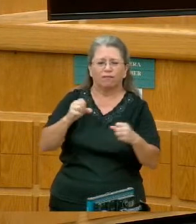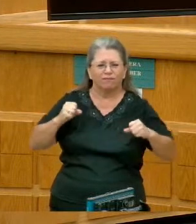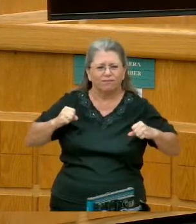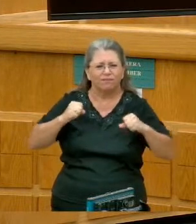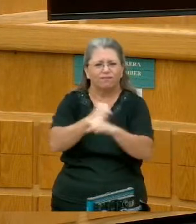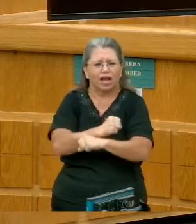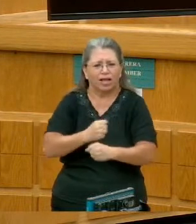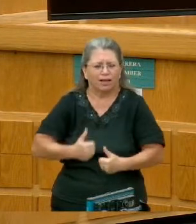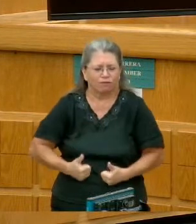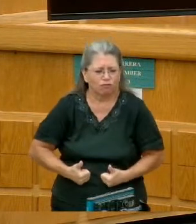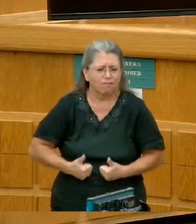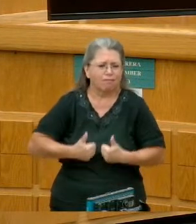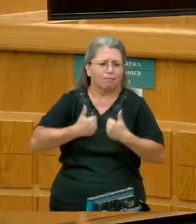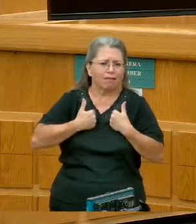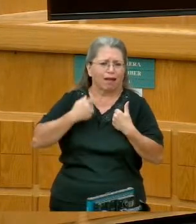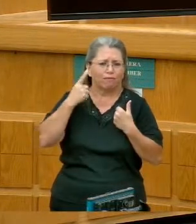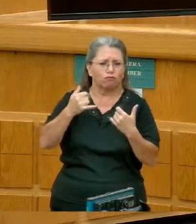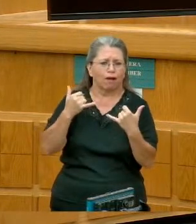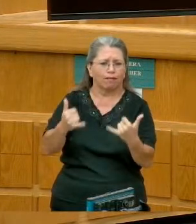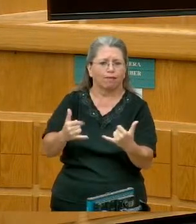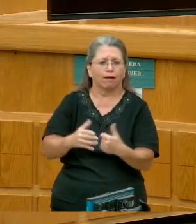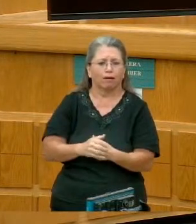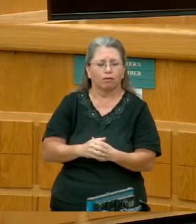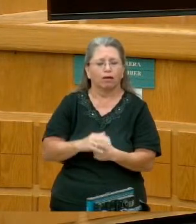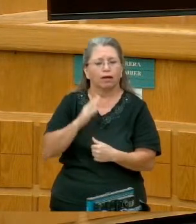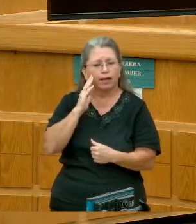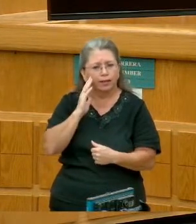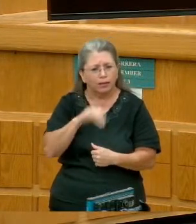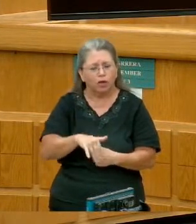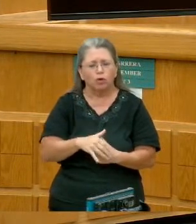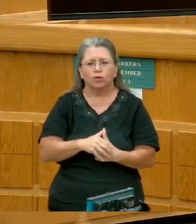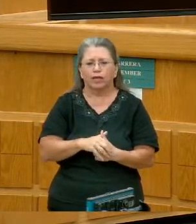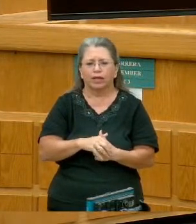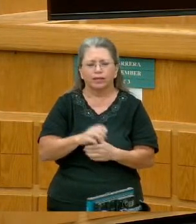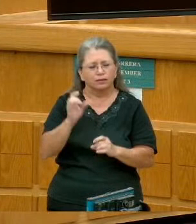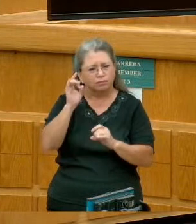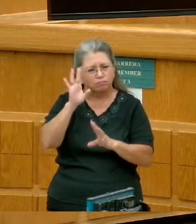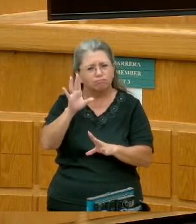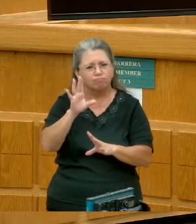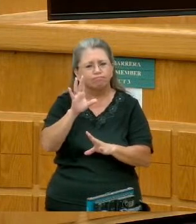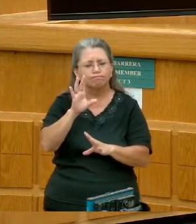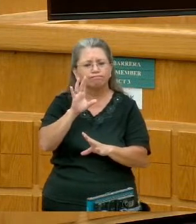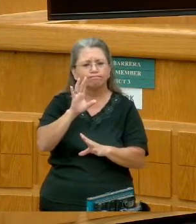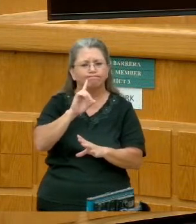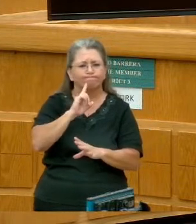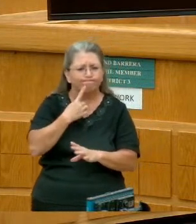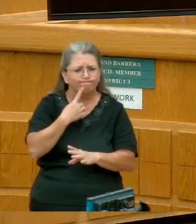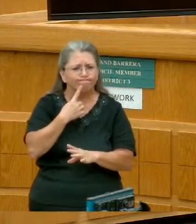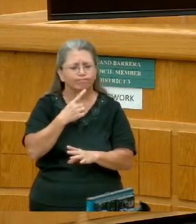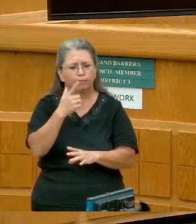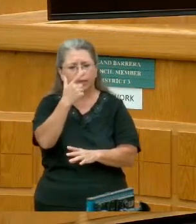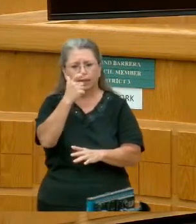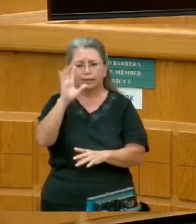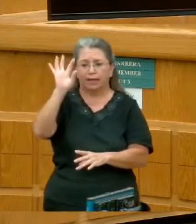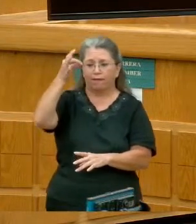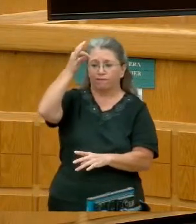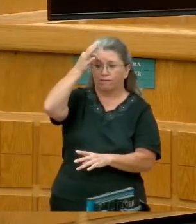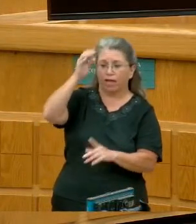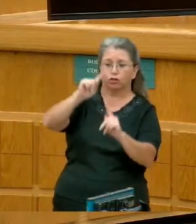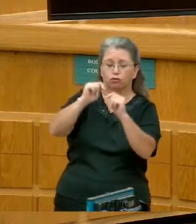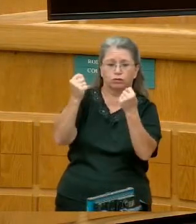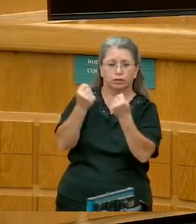I know how desperate it is because today a federal team of ICU